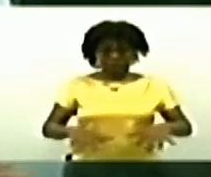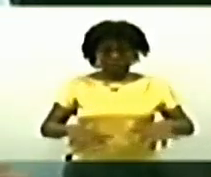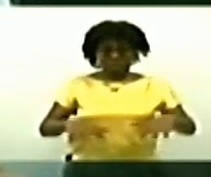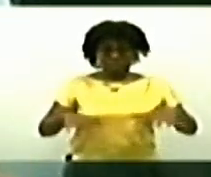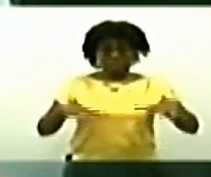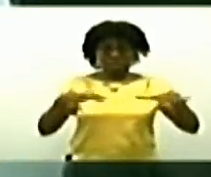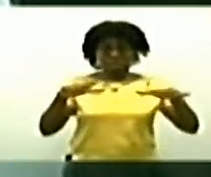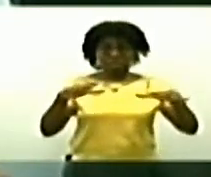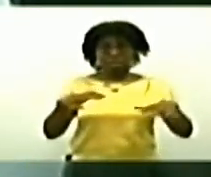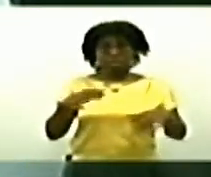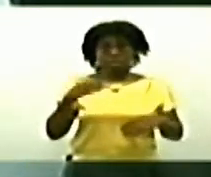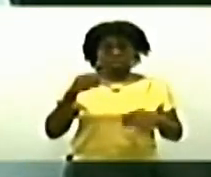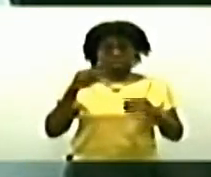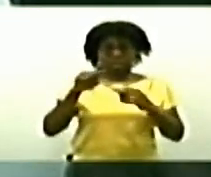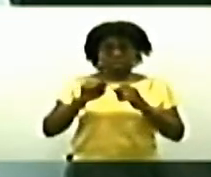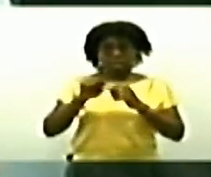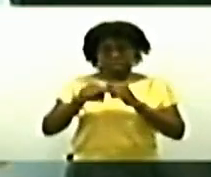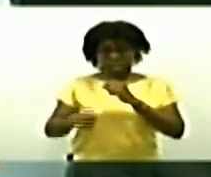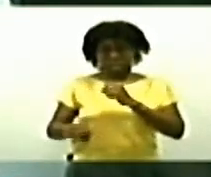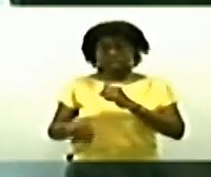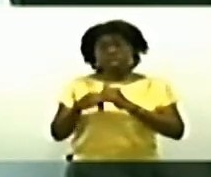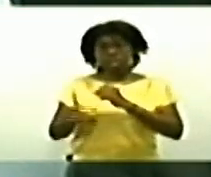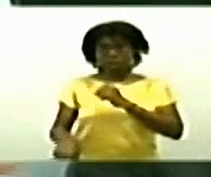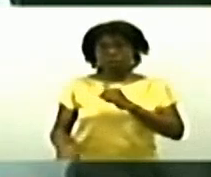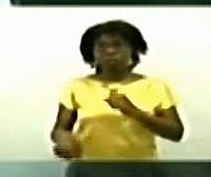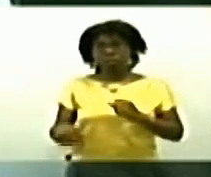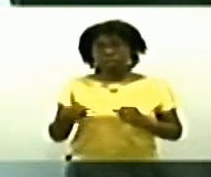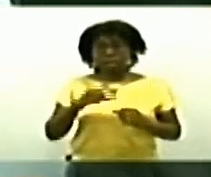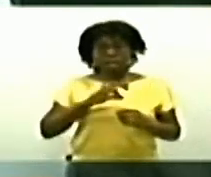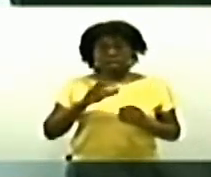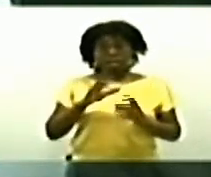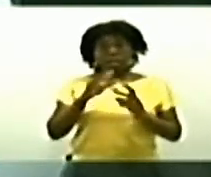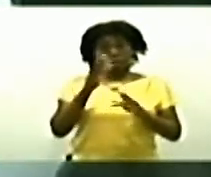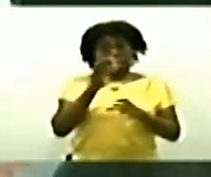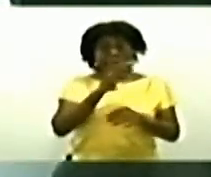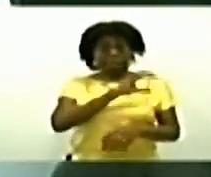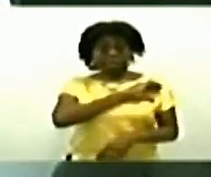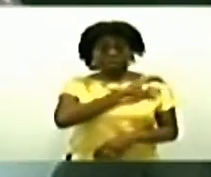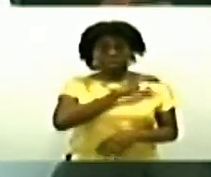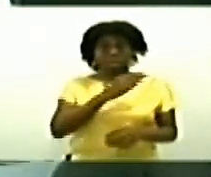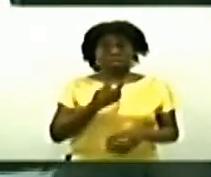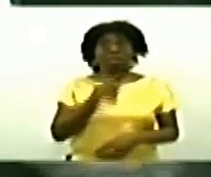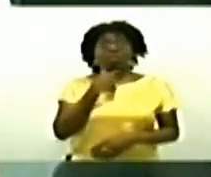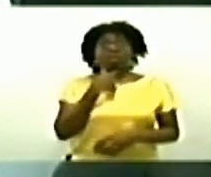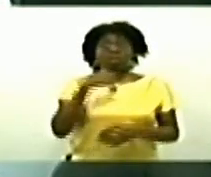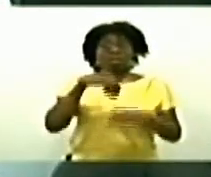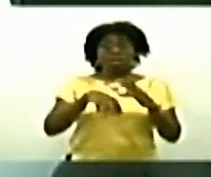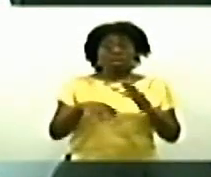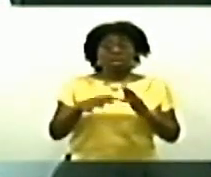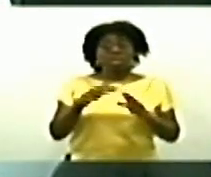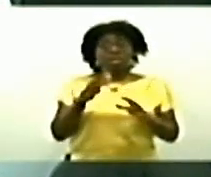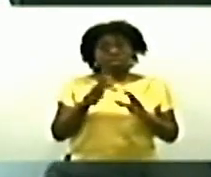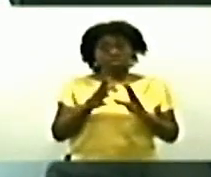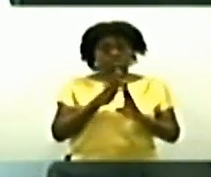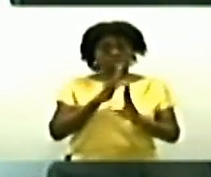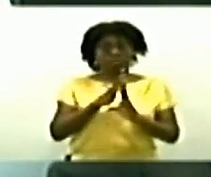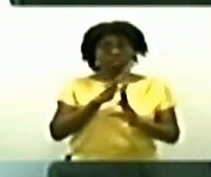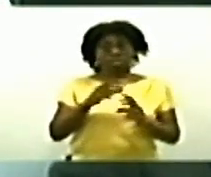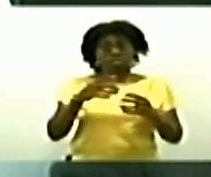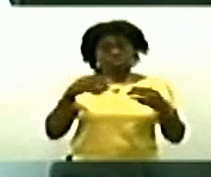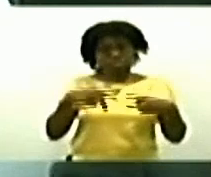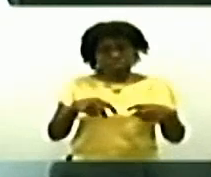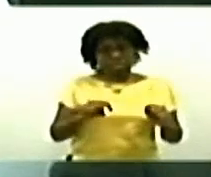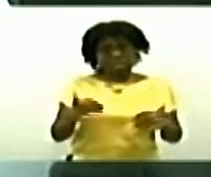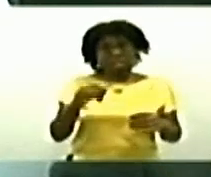on the southern side, and the police traffic department got stuck in the traffic trying to go and divert traffic. So with the use